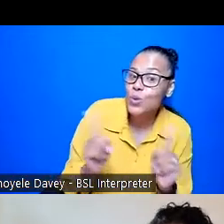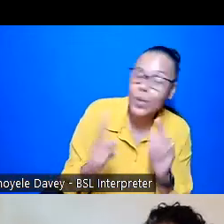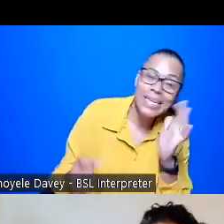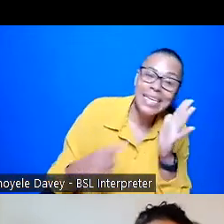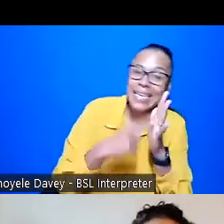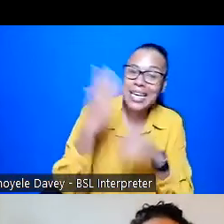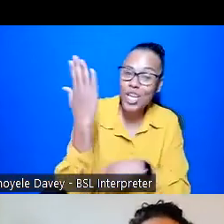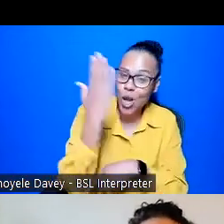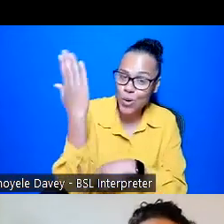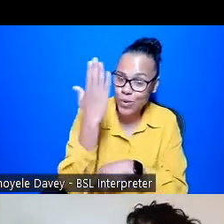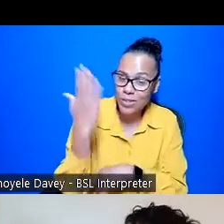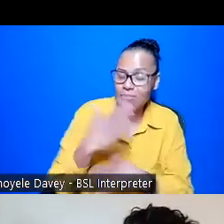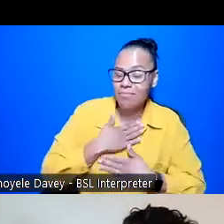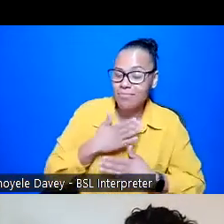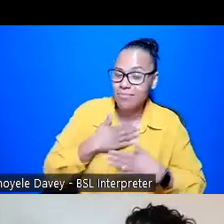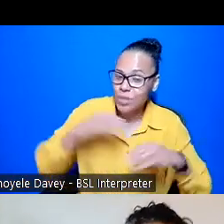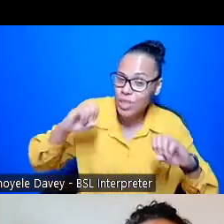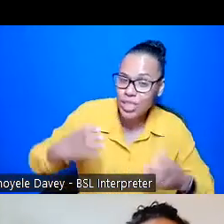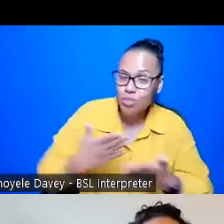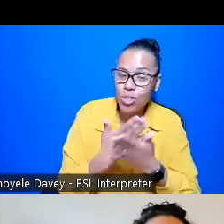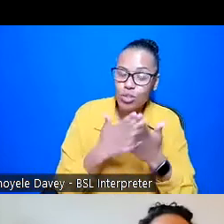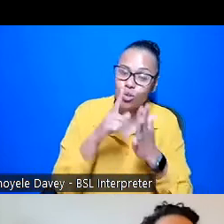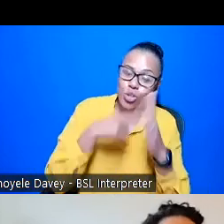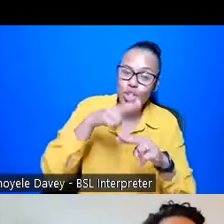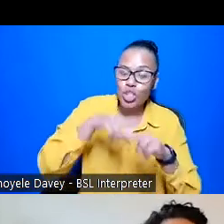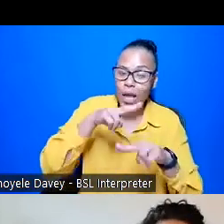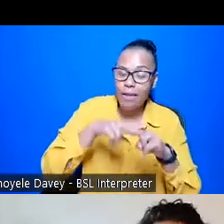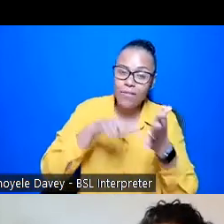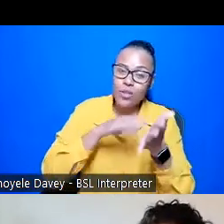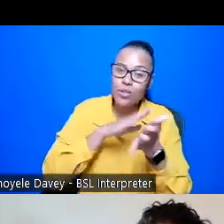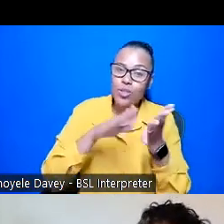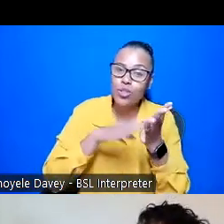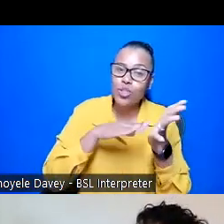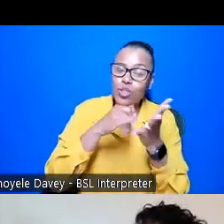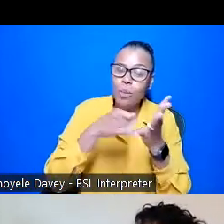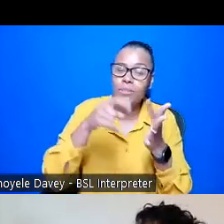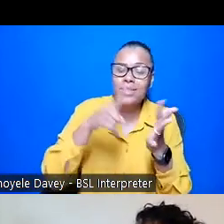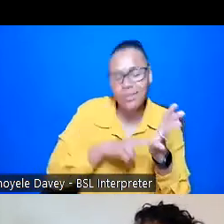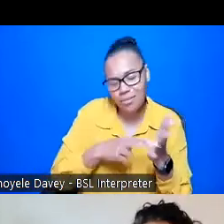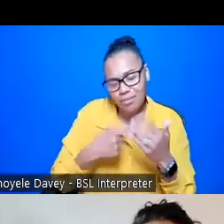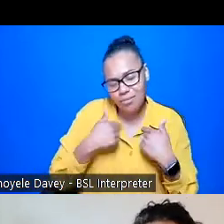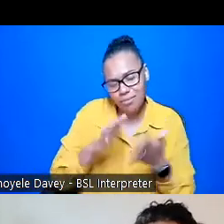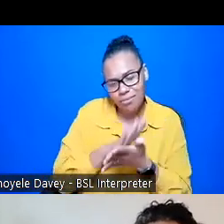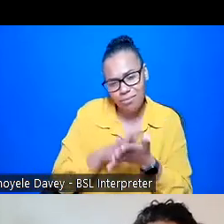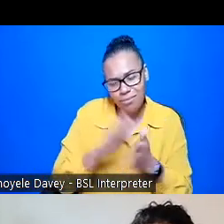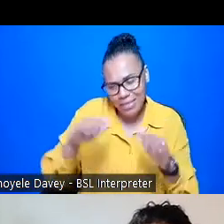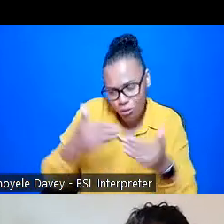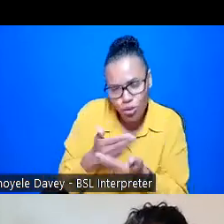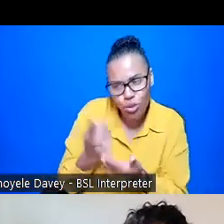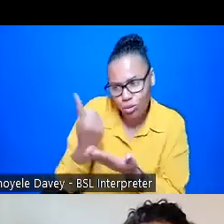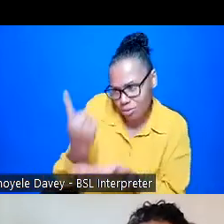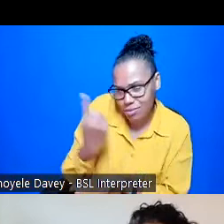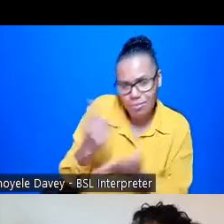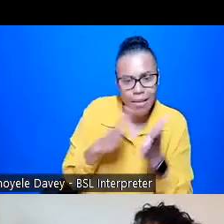keynote, and I'd like to introduce Jeff Thompson. It gives me great pleasure to introduce Jeff Thompson, MBE,